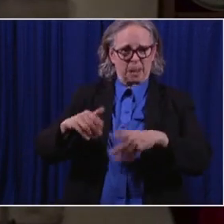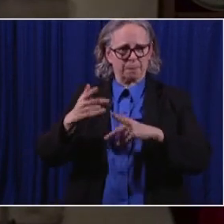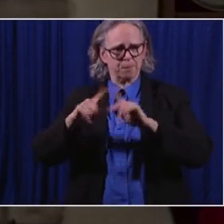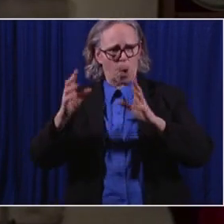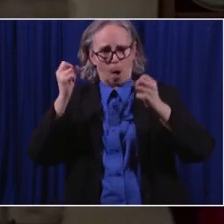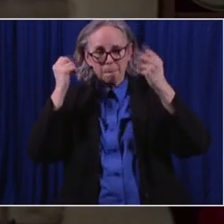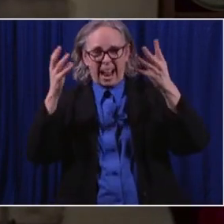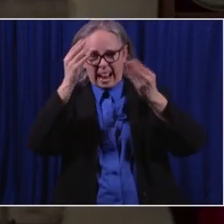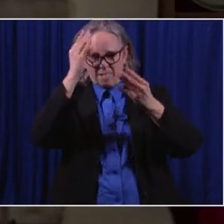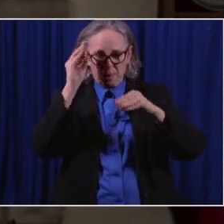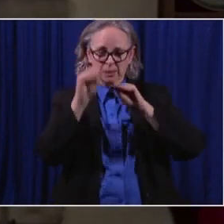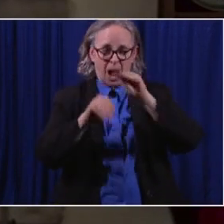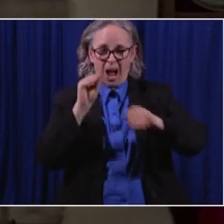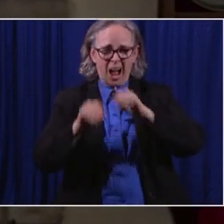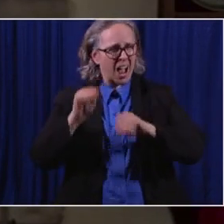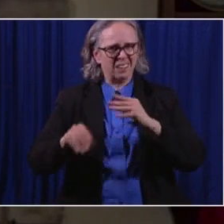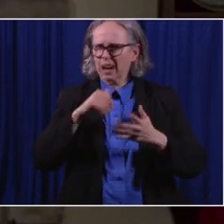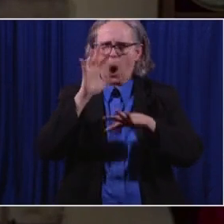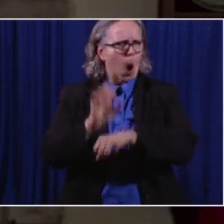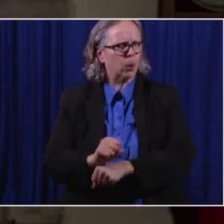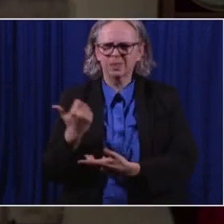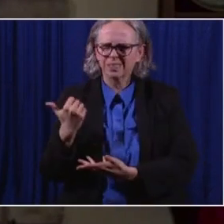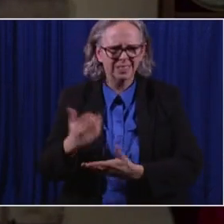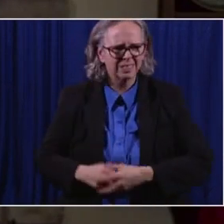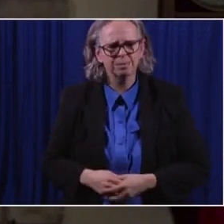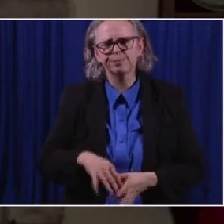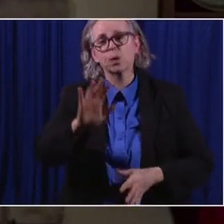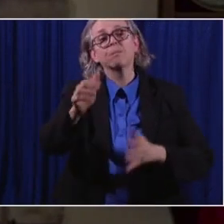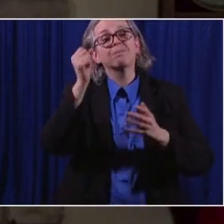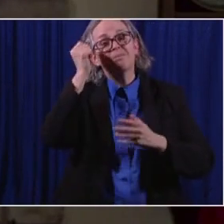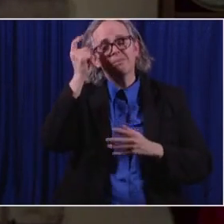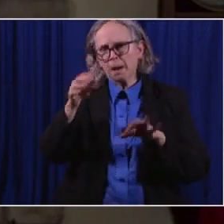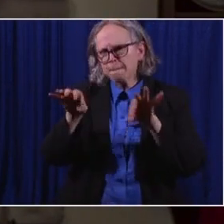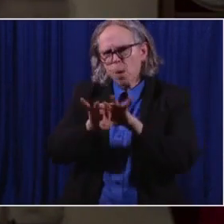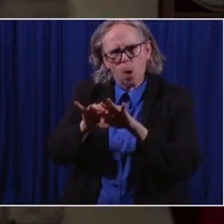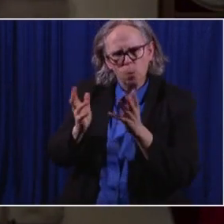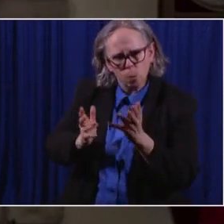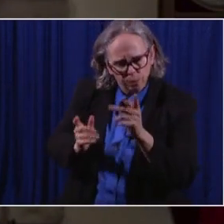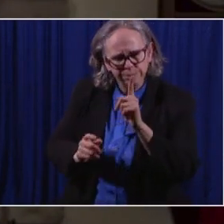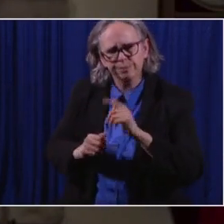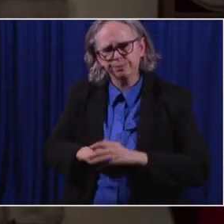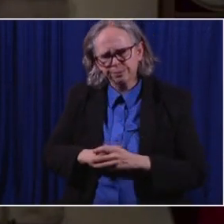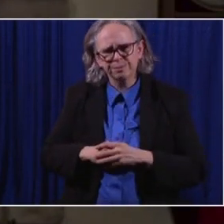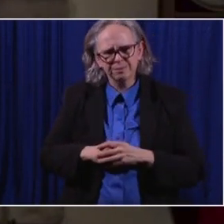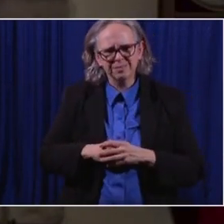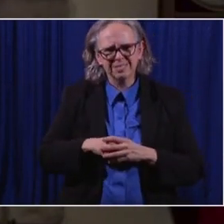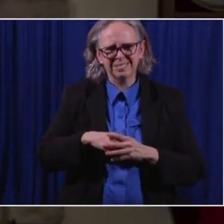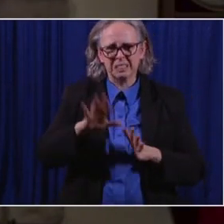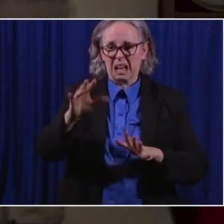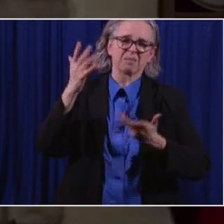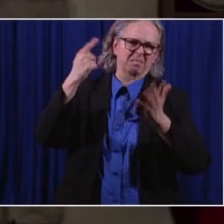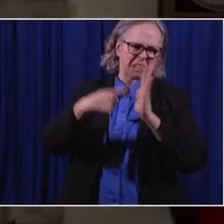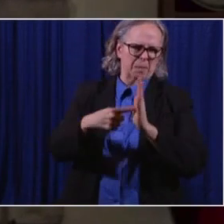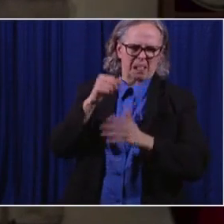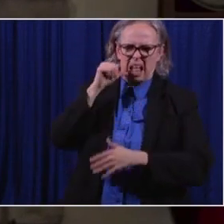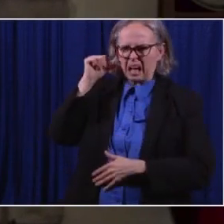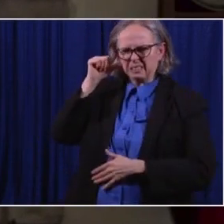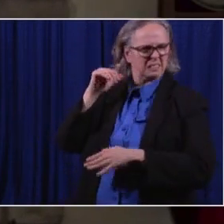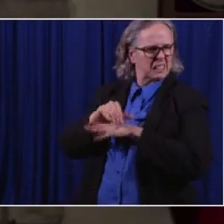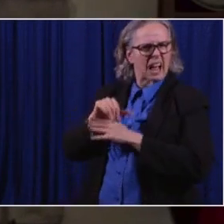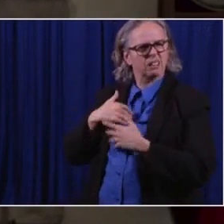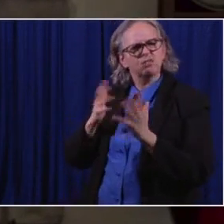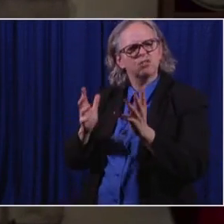thing, and I can guarantee you, I was on the phone last night with one of the drug companies, just